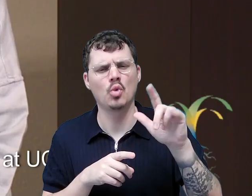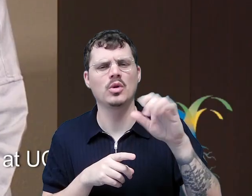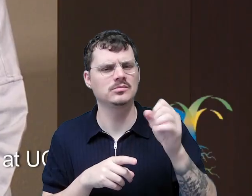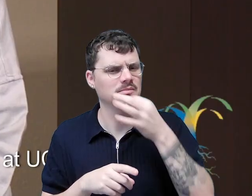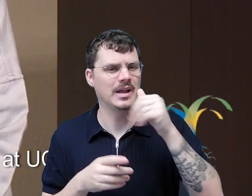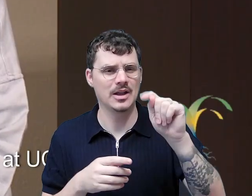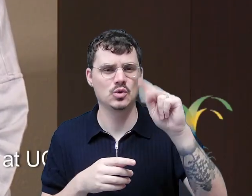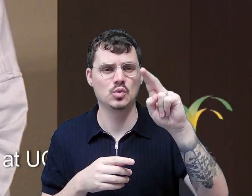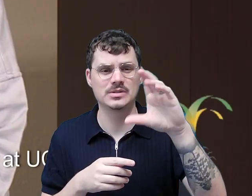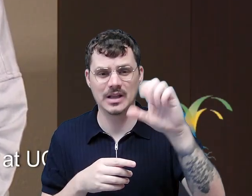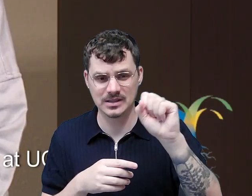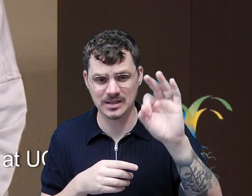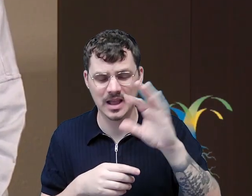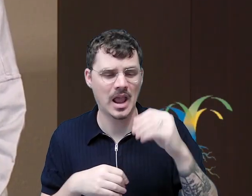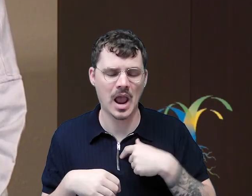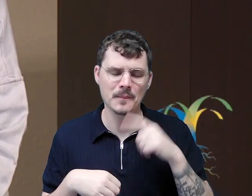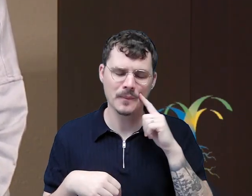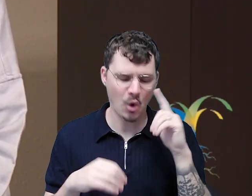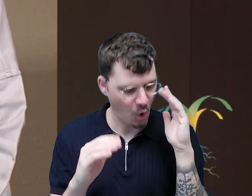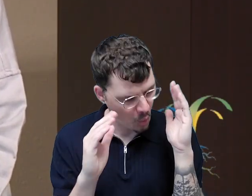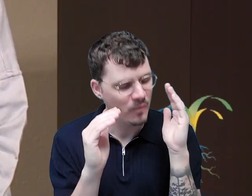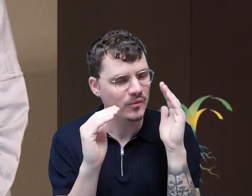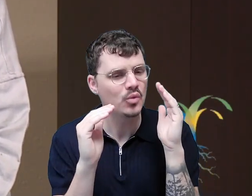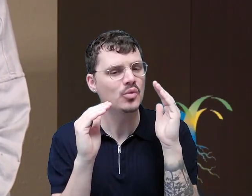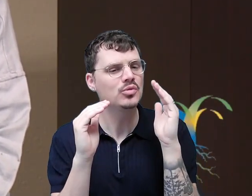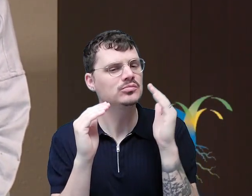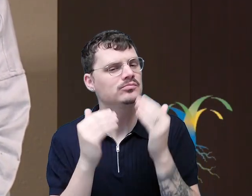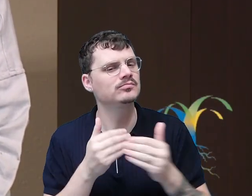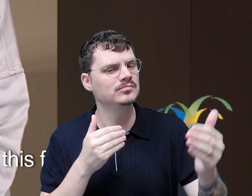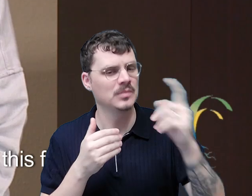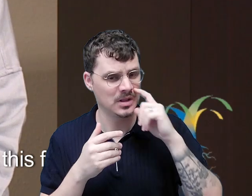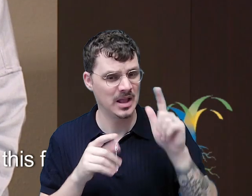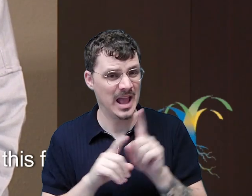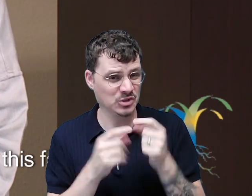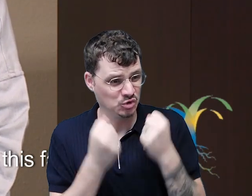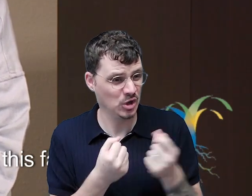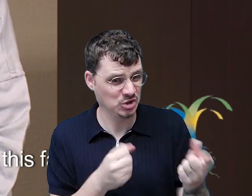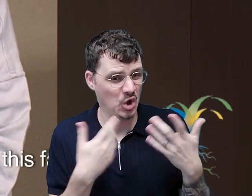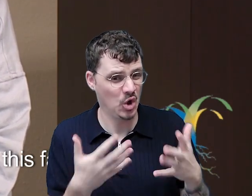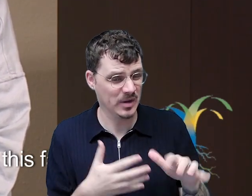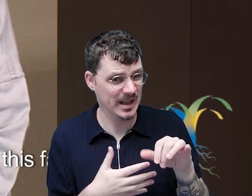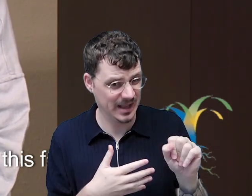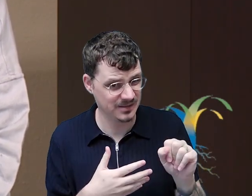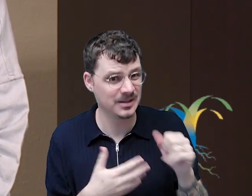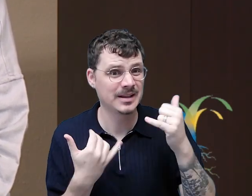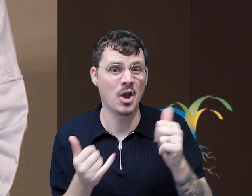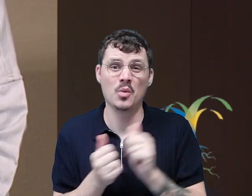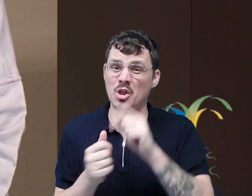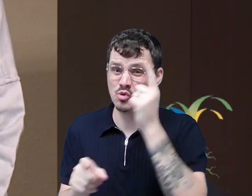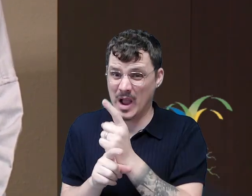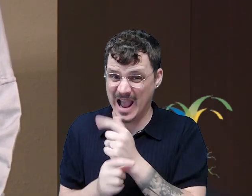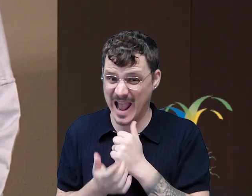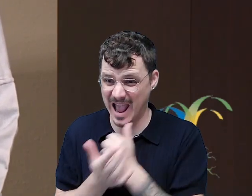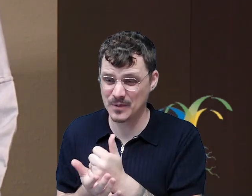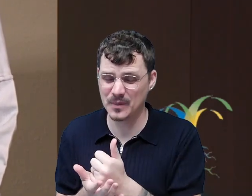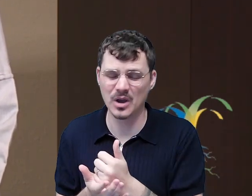tuberous sclerosis at UCSF, and I'm very hopeful. Because as strong as she is to get this far, with the right kind